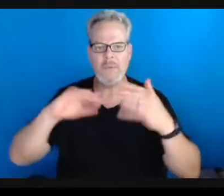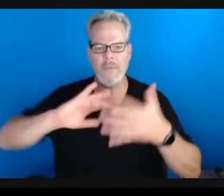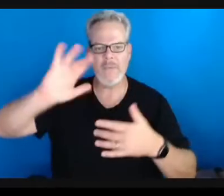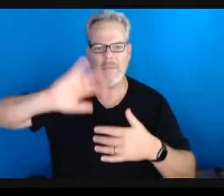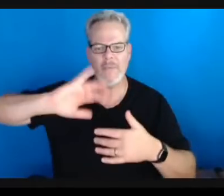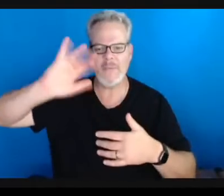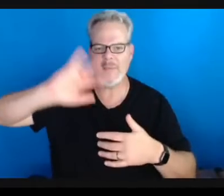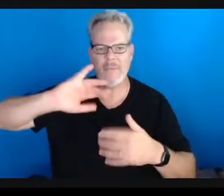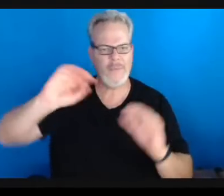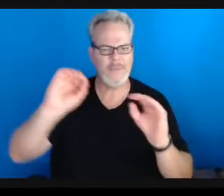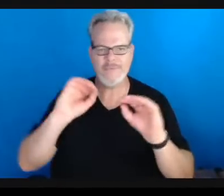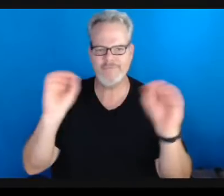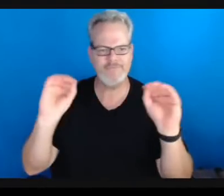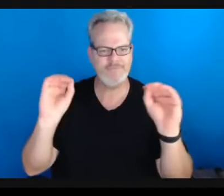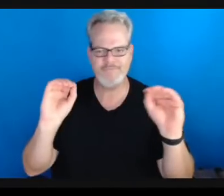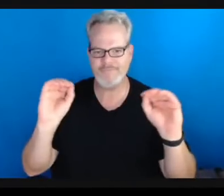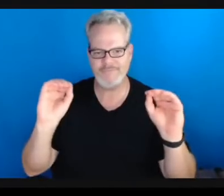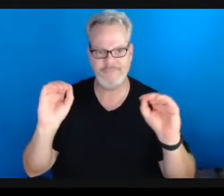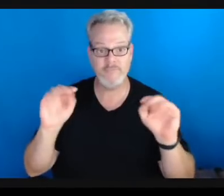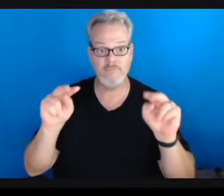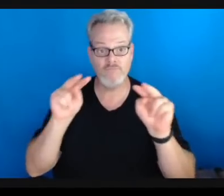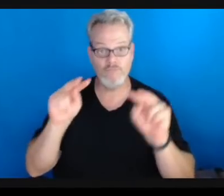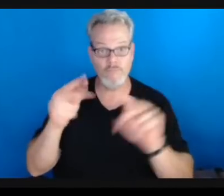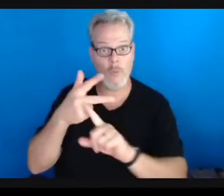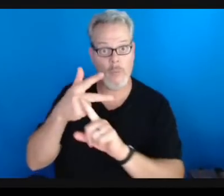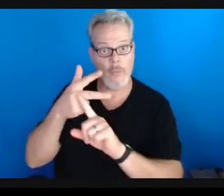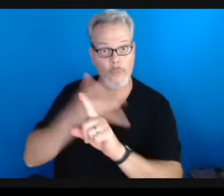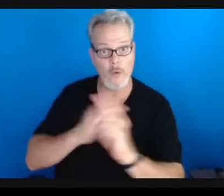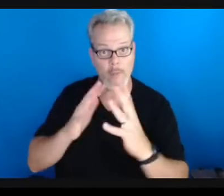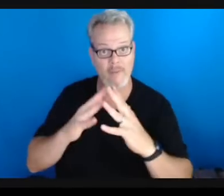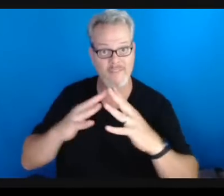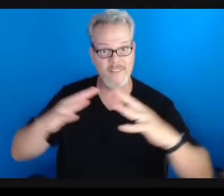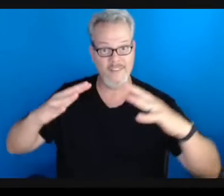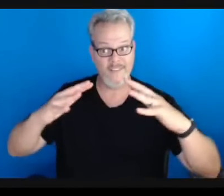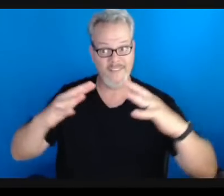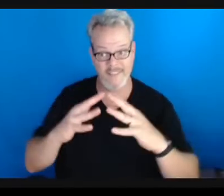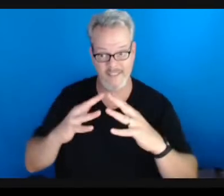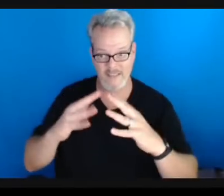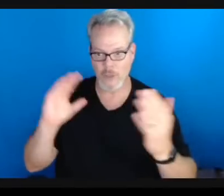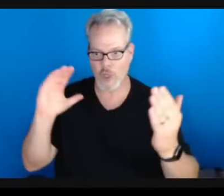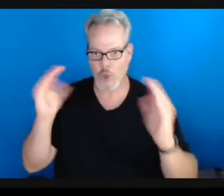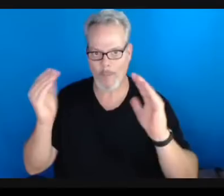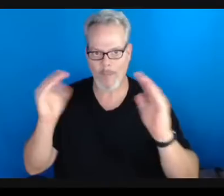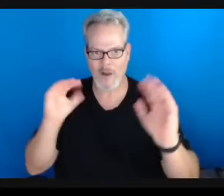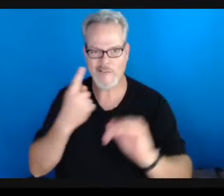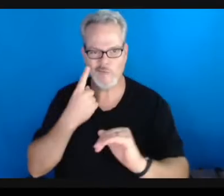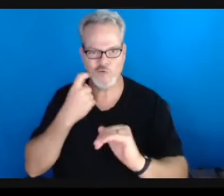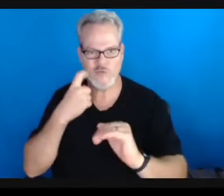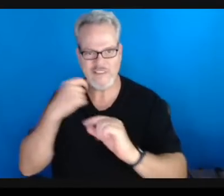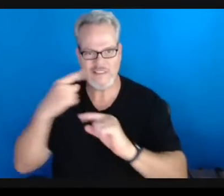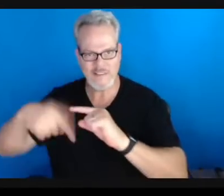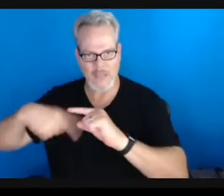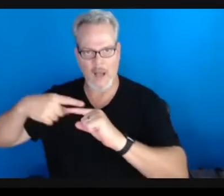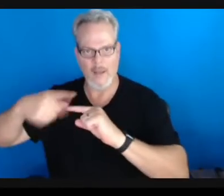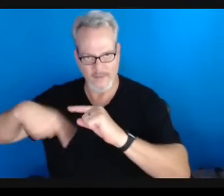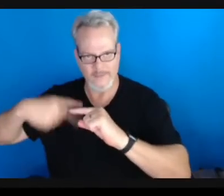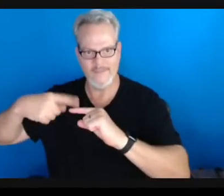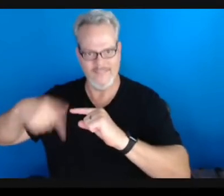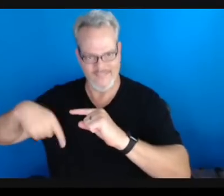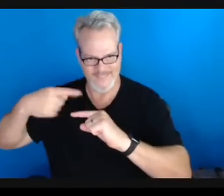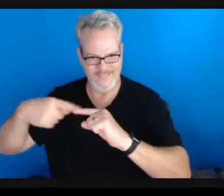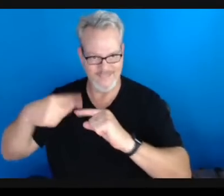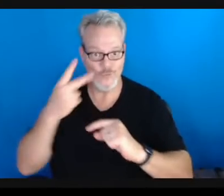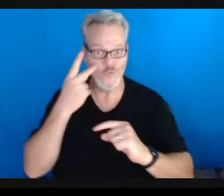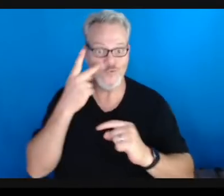highlight. And we've looked at the 3-month tilt before, and beyond these little patterns comparing to more recent cycles, we had seen somewhat of